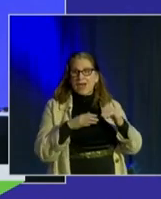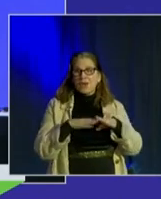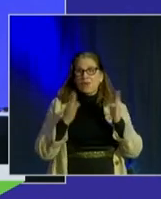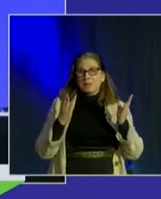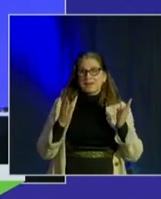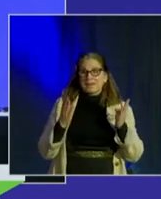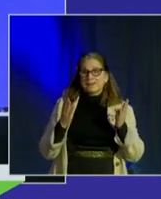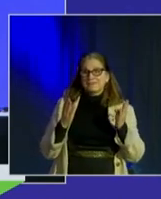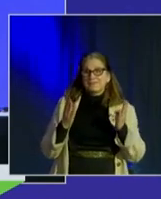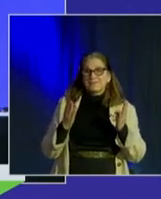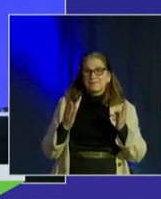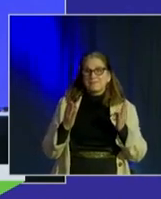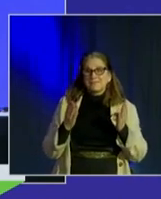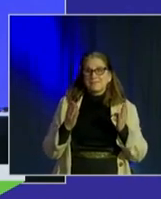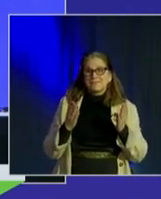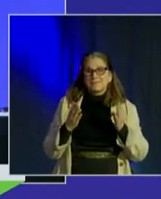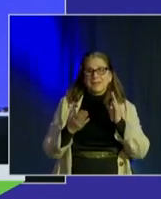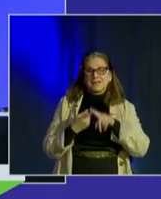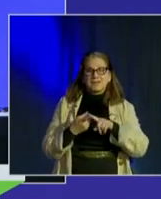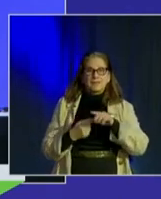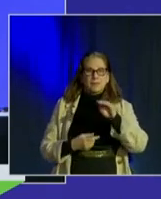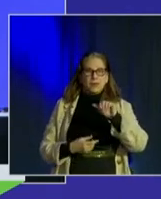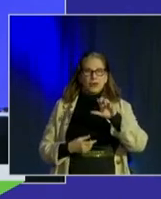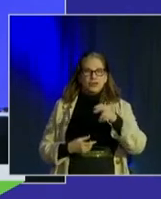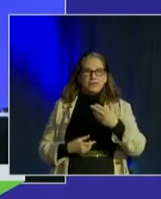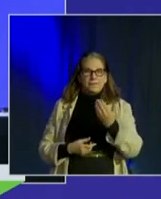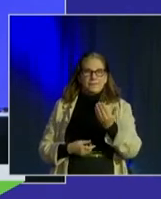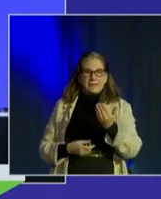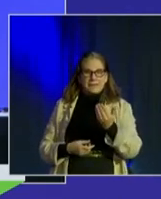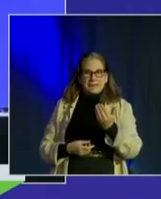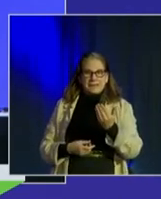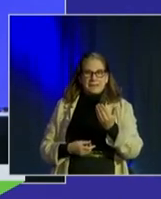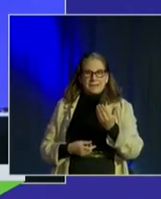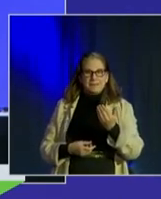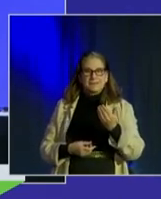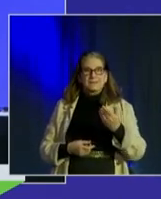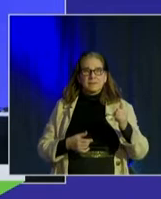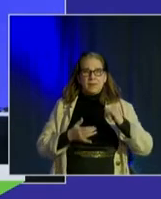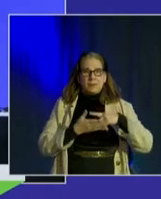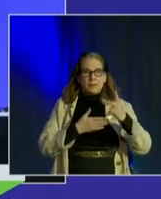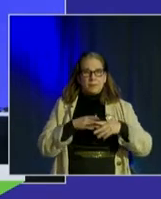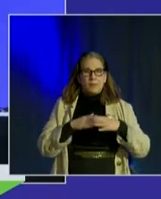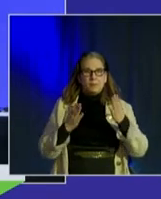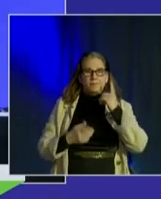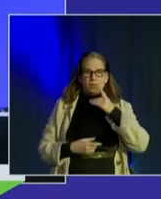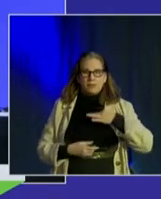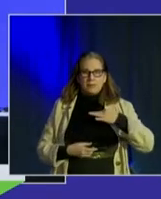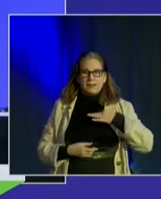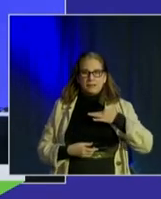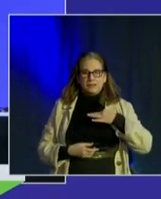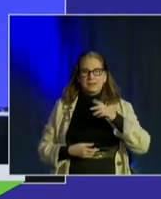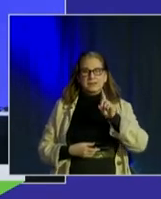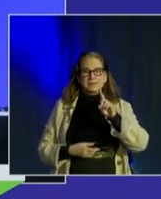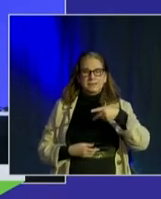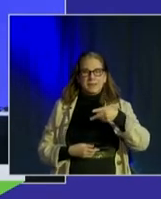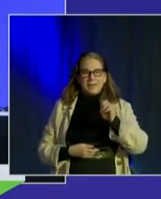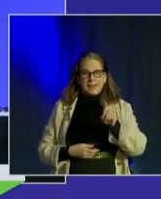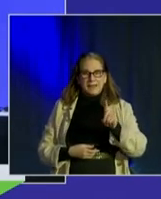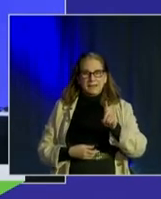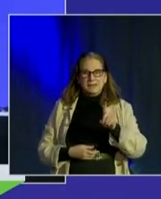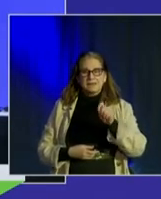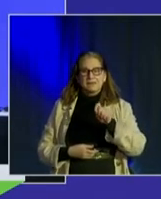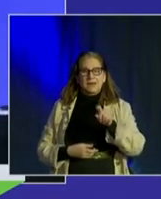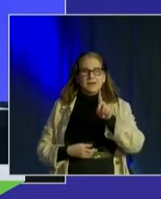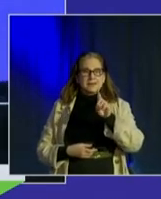15th. That's the Neighborhood Prosperity Fund and Nourish DC. So I hope you'll go to demped.dc.gov and go to our grant opportunities page for